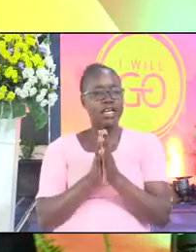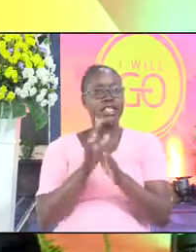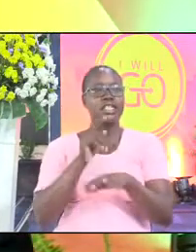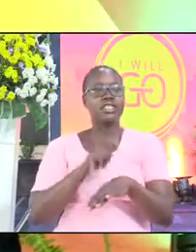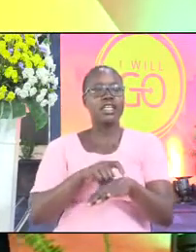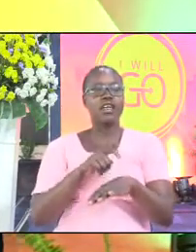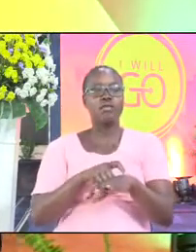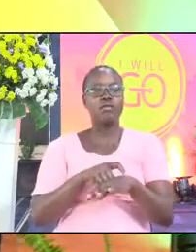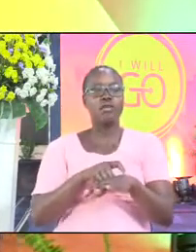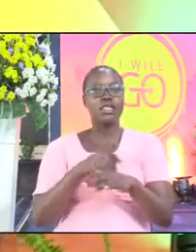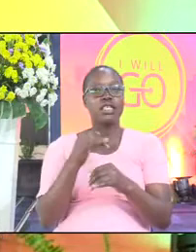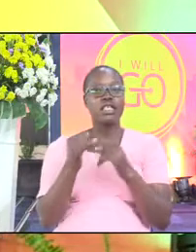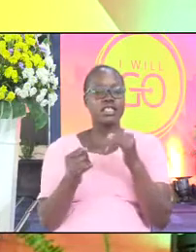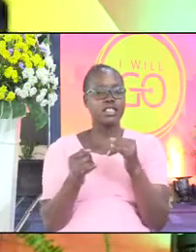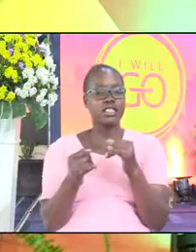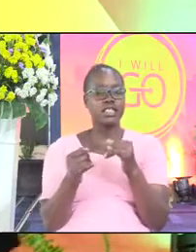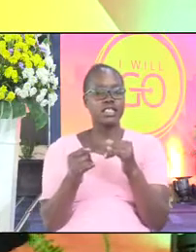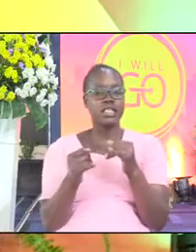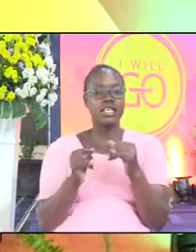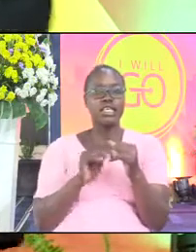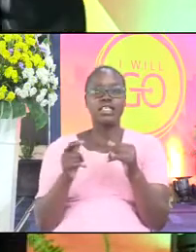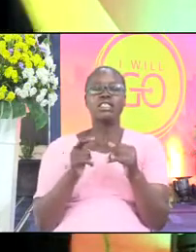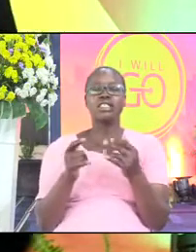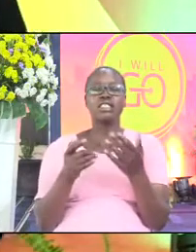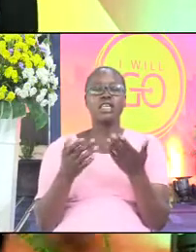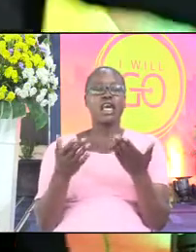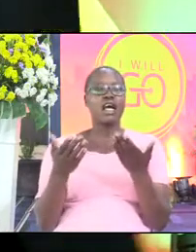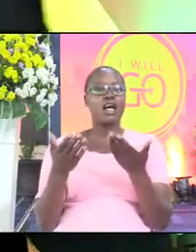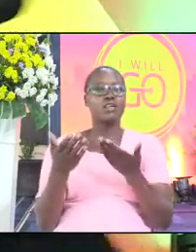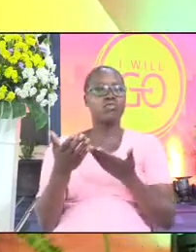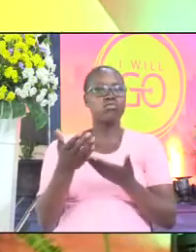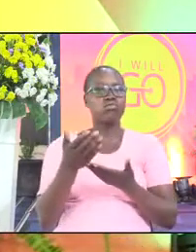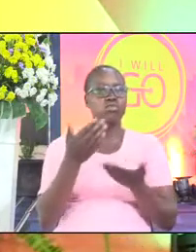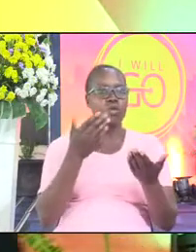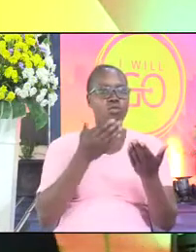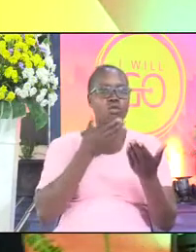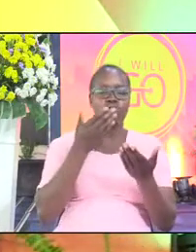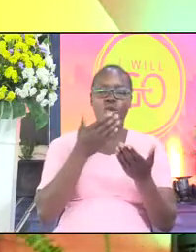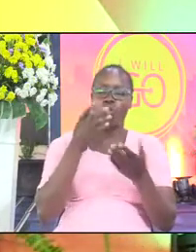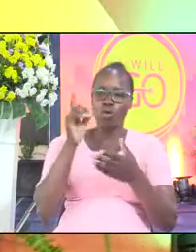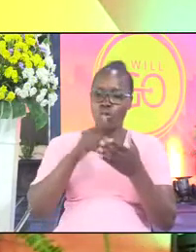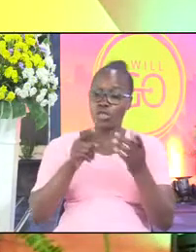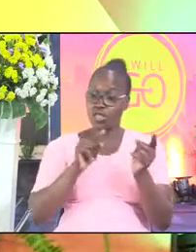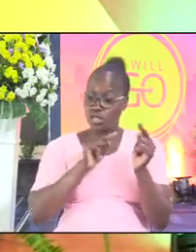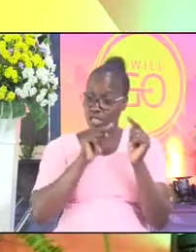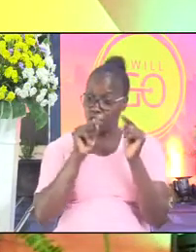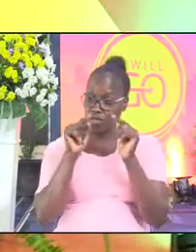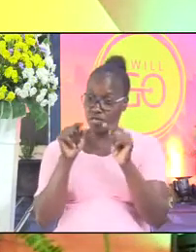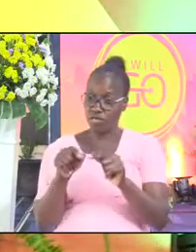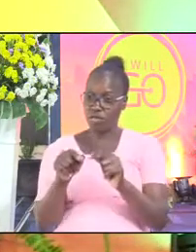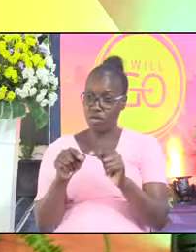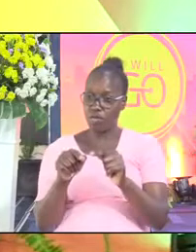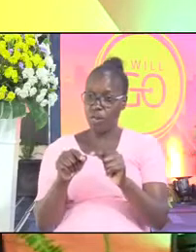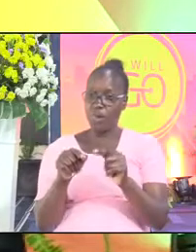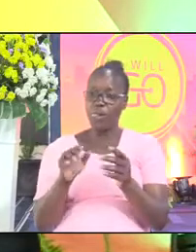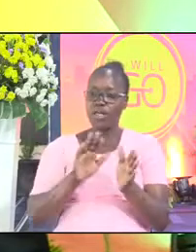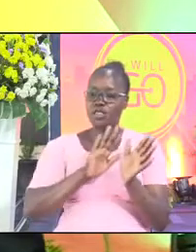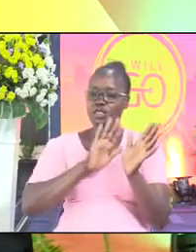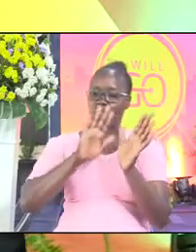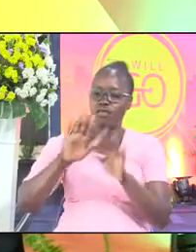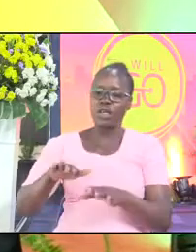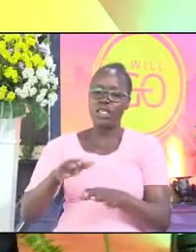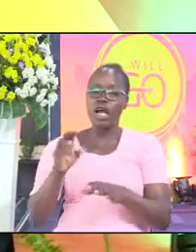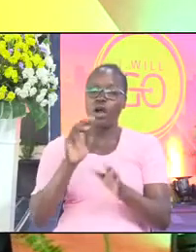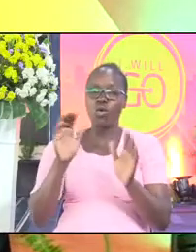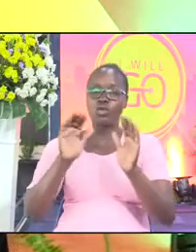it ended, she forgot what she came for. She forgot her water